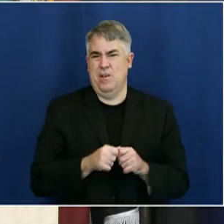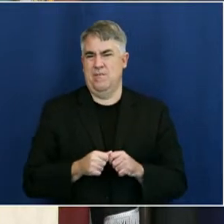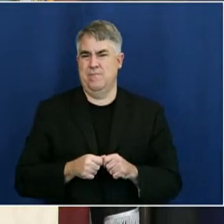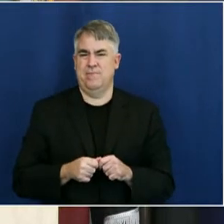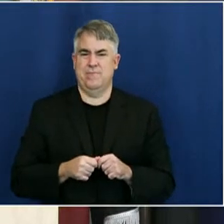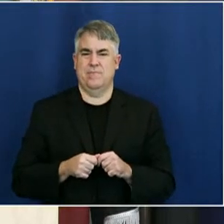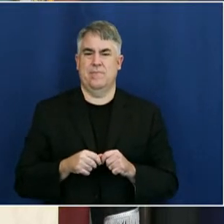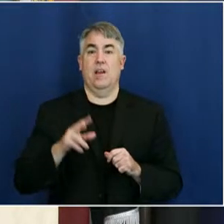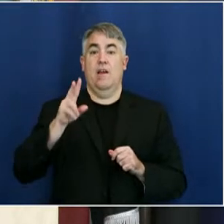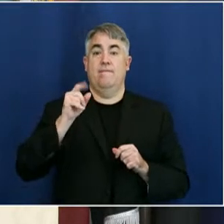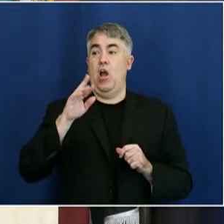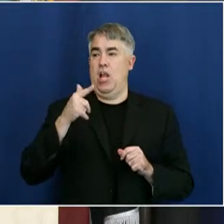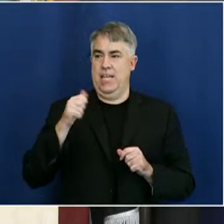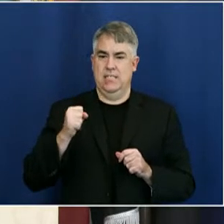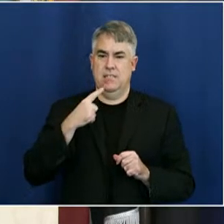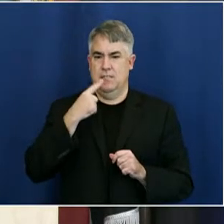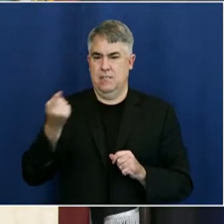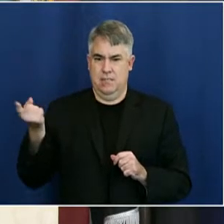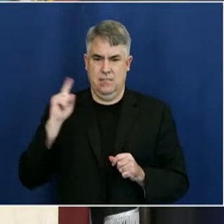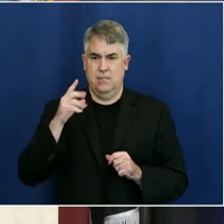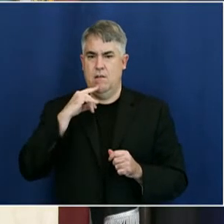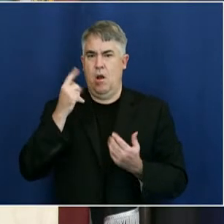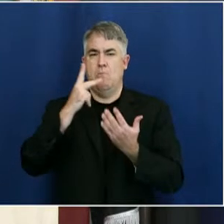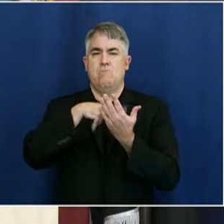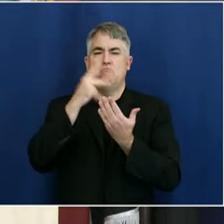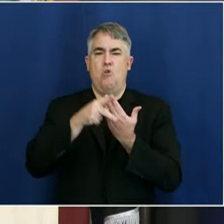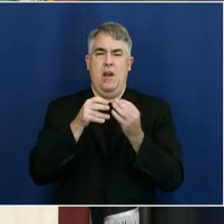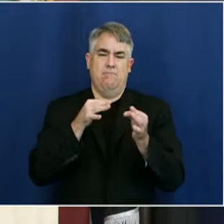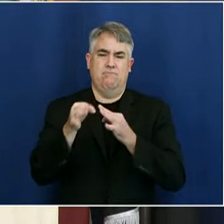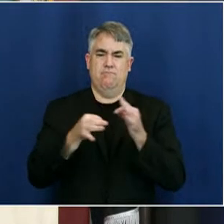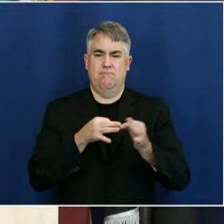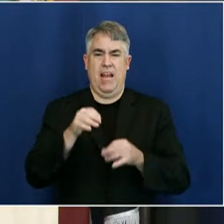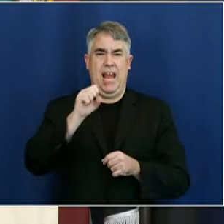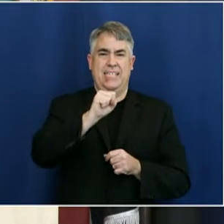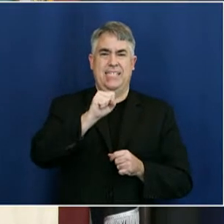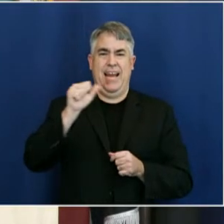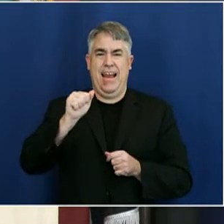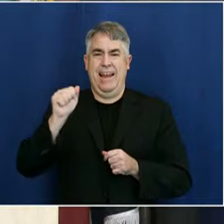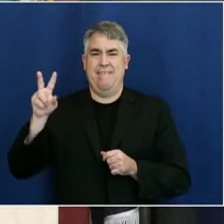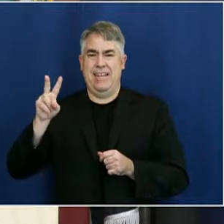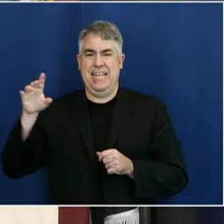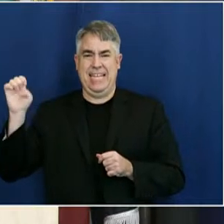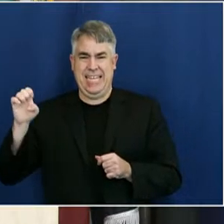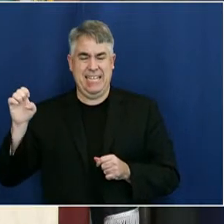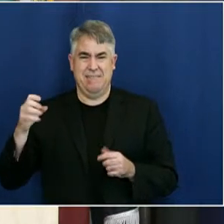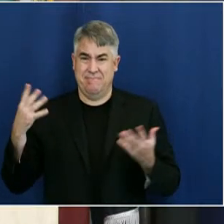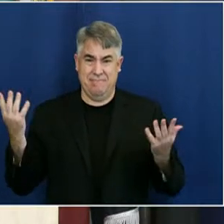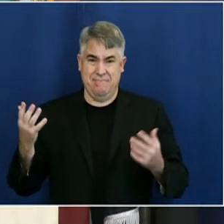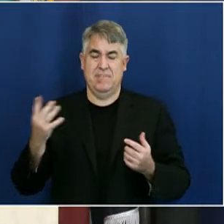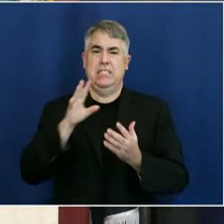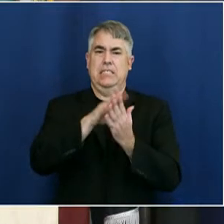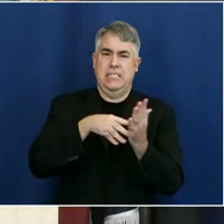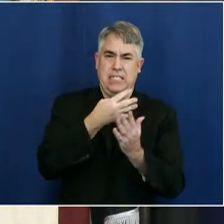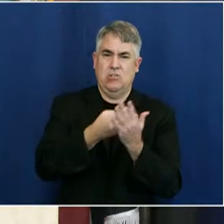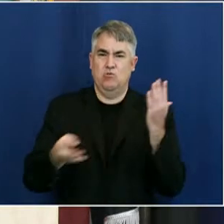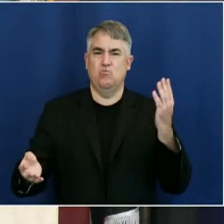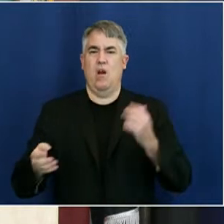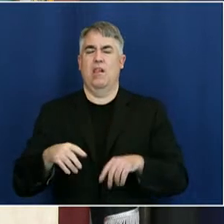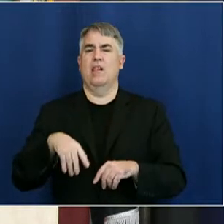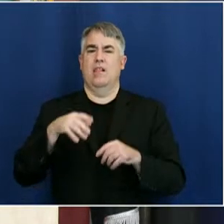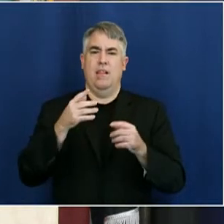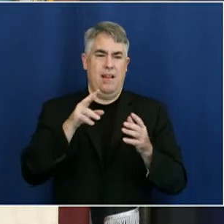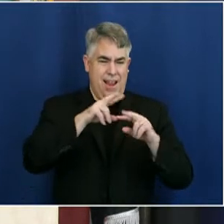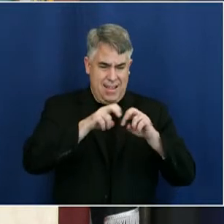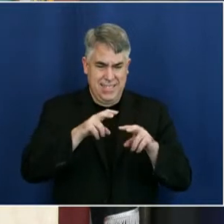program SAVE, scheduling assistance for vaccination equity. We have 9 community groups